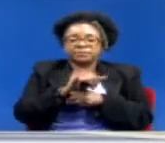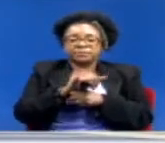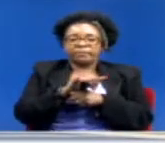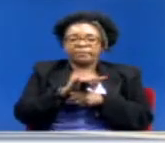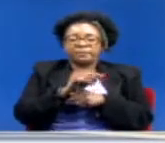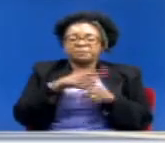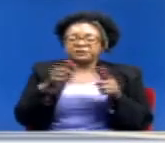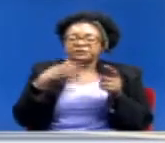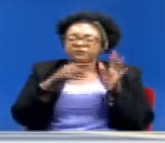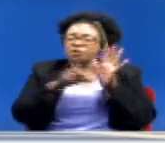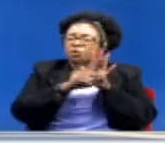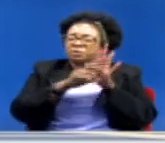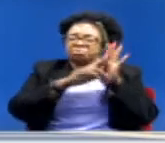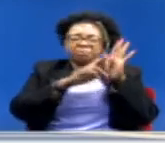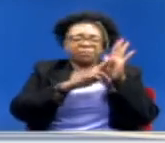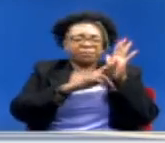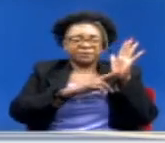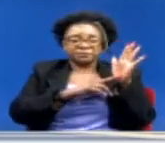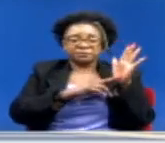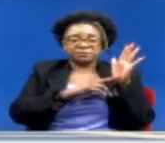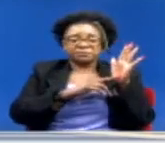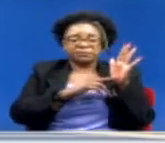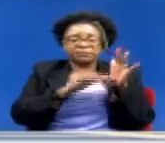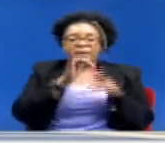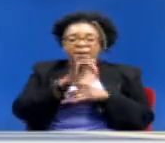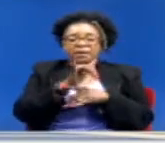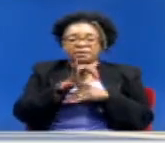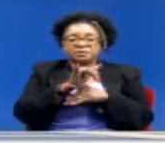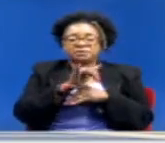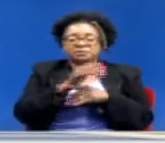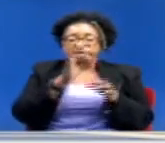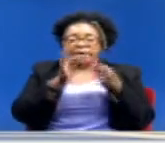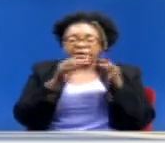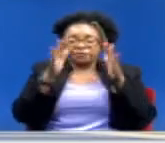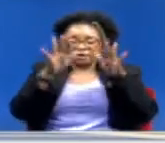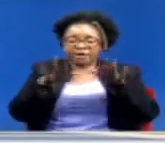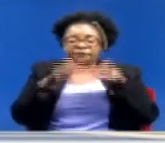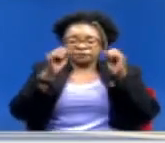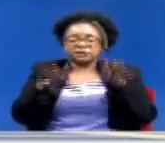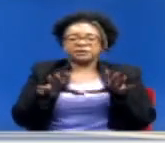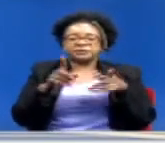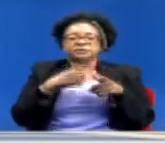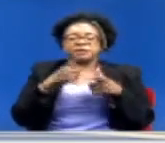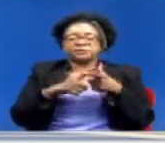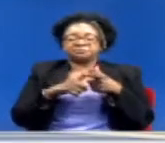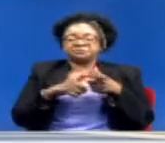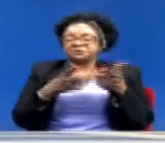nyingi sana. Hizo sheria usipokuwa makini, zingine unapata zinakupita tu.